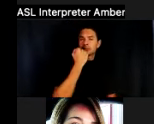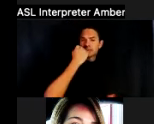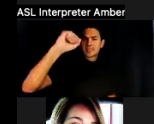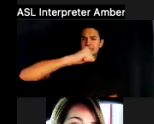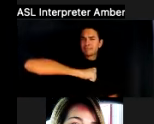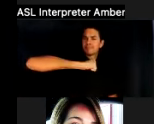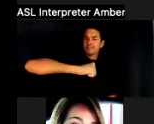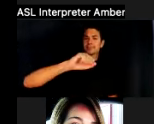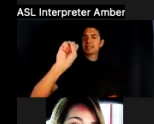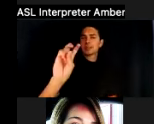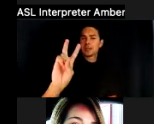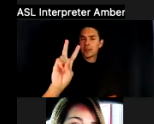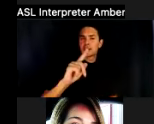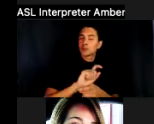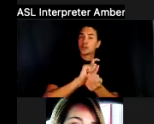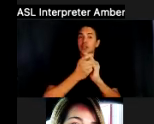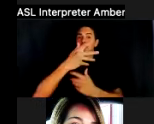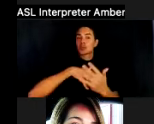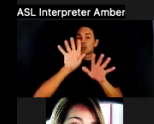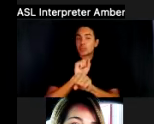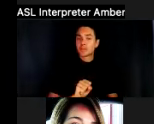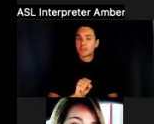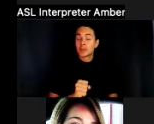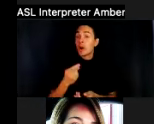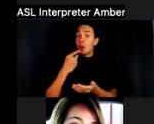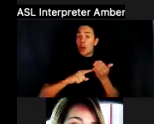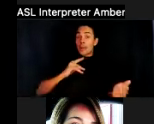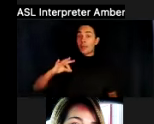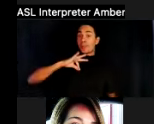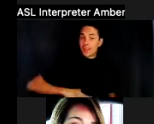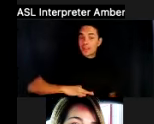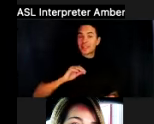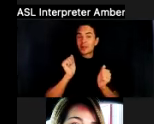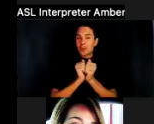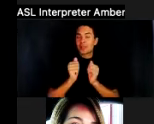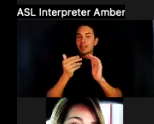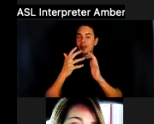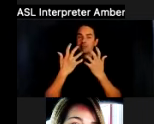are the benefits of organizing community members, right? So not being afraid